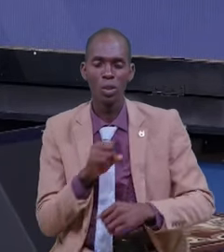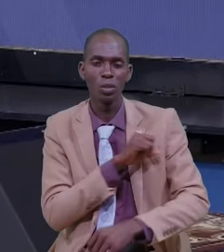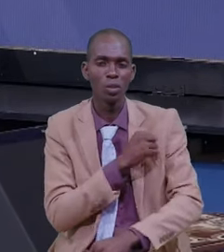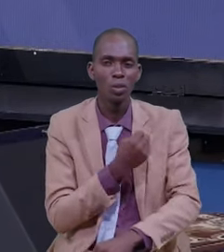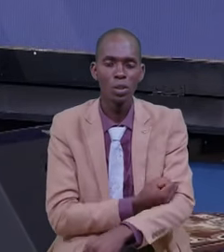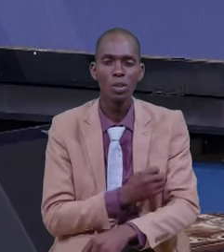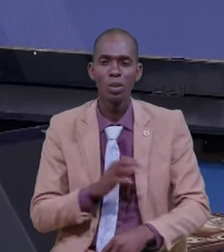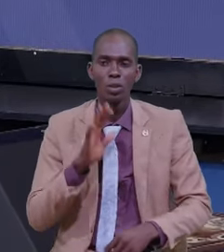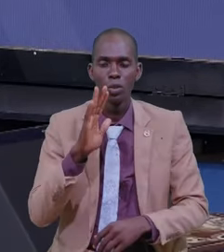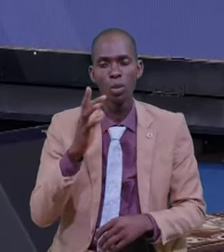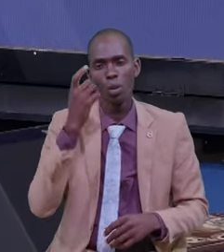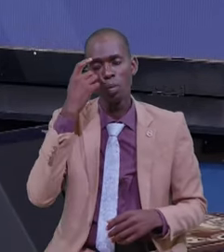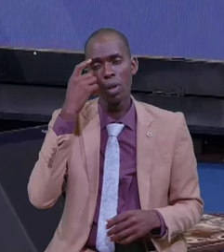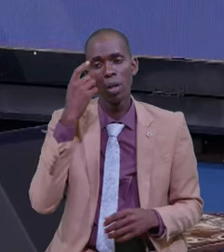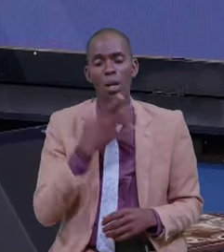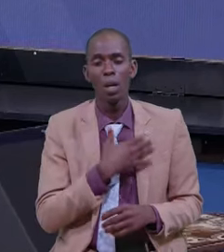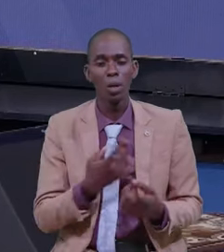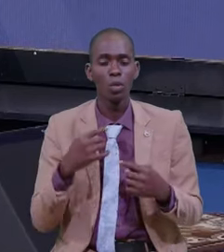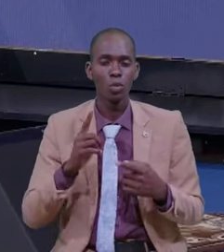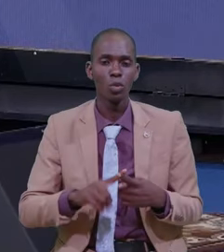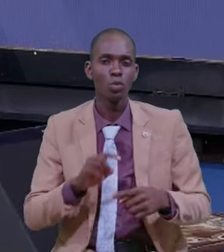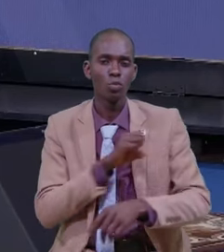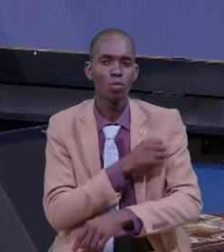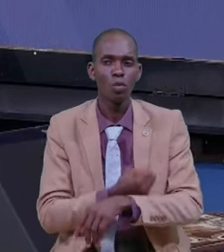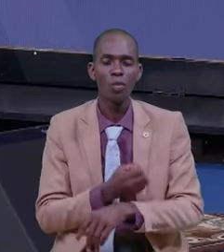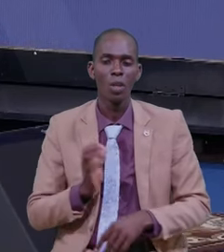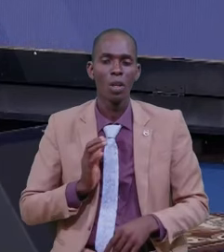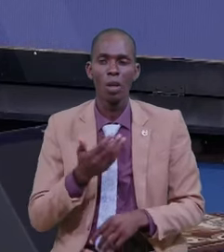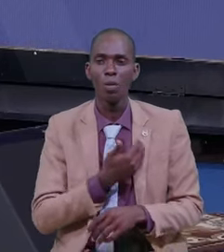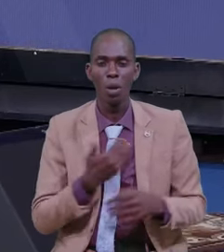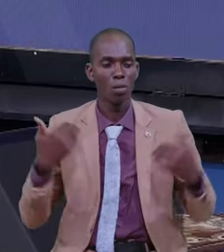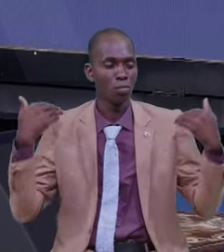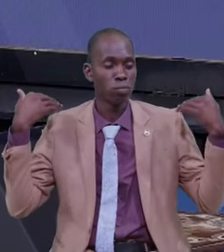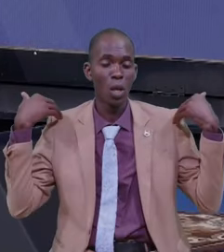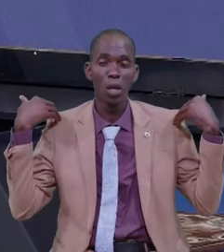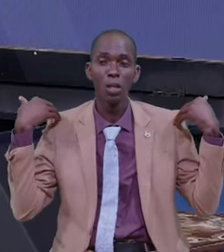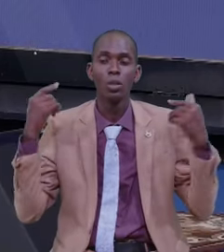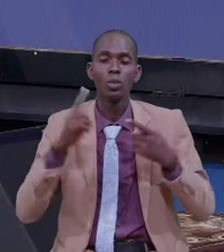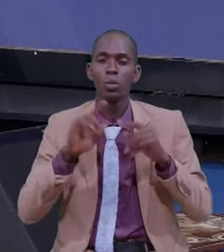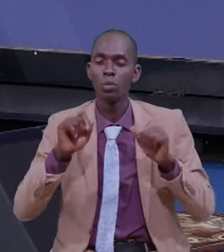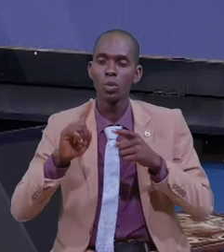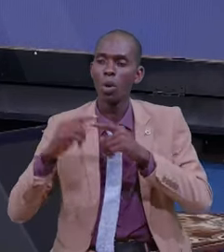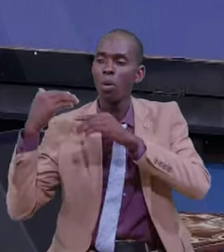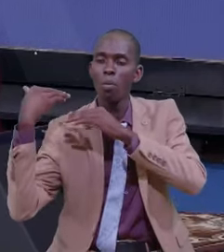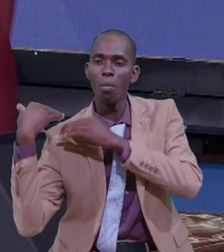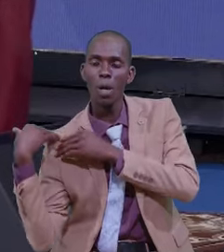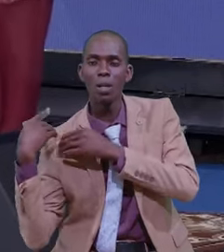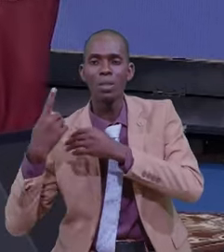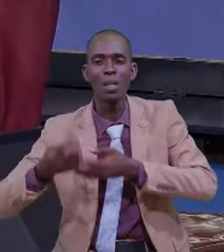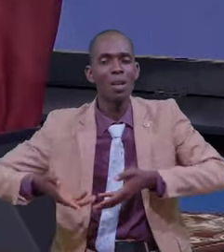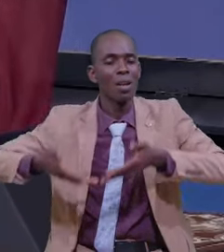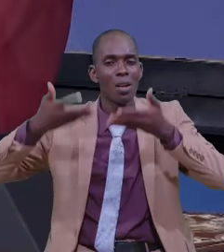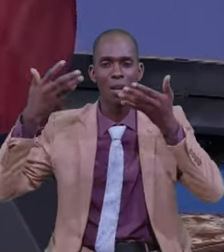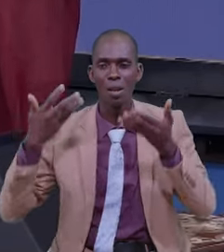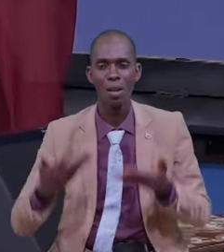they come to strengthen our shoulders to be able to carry the heavy load and